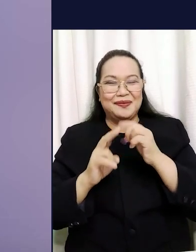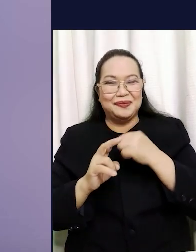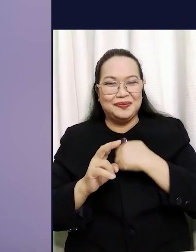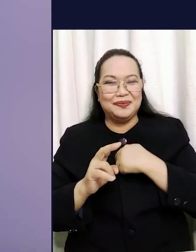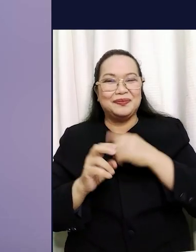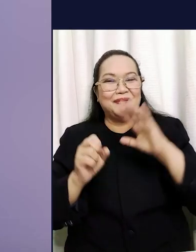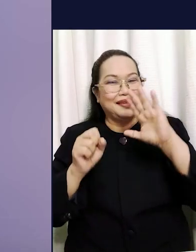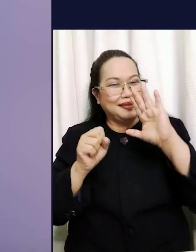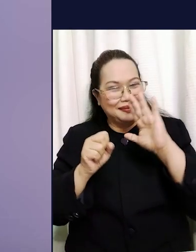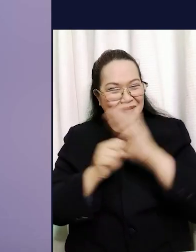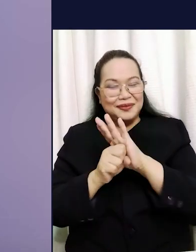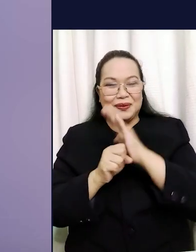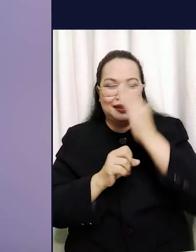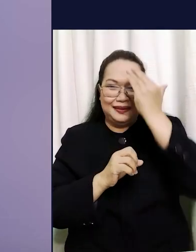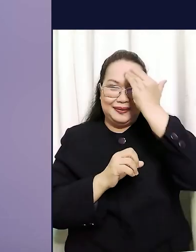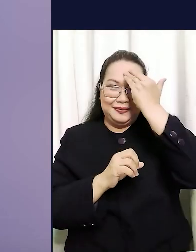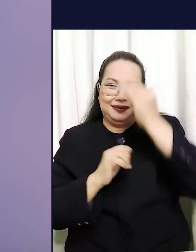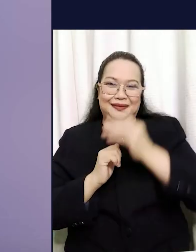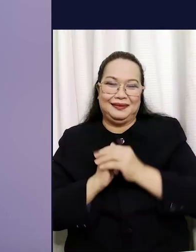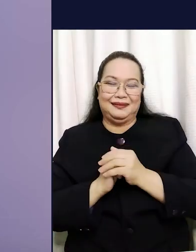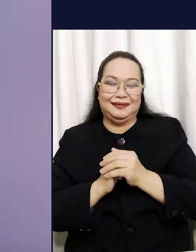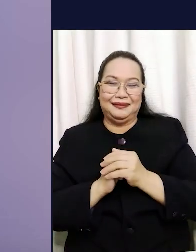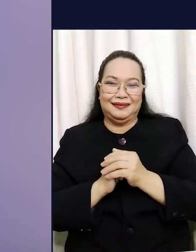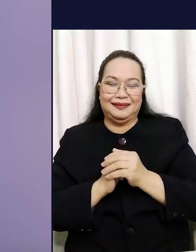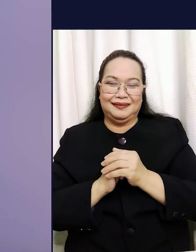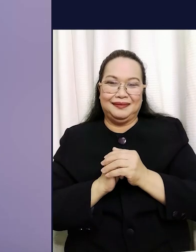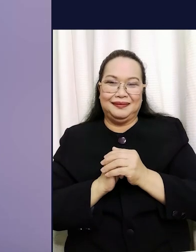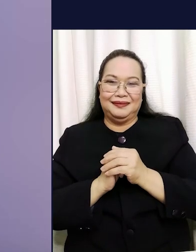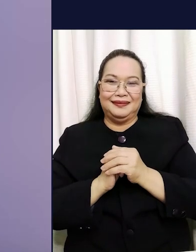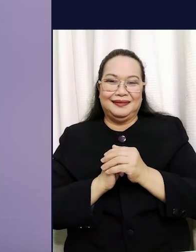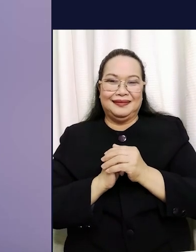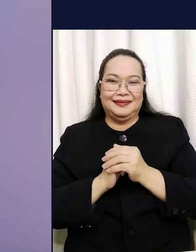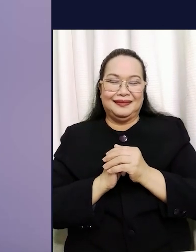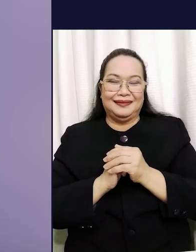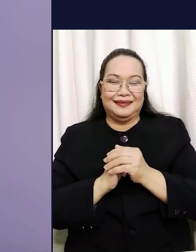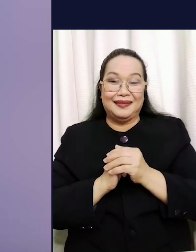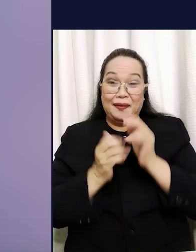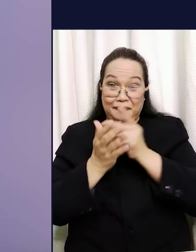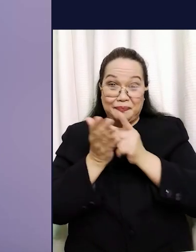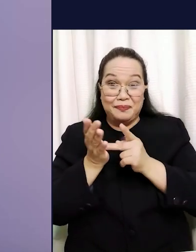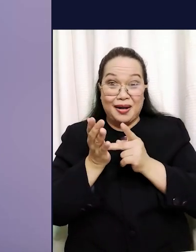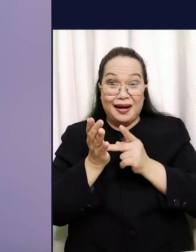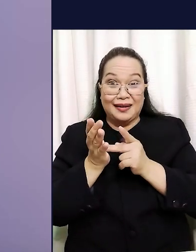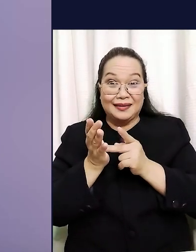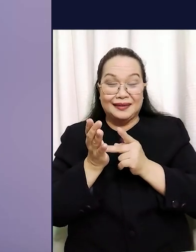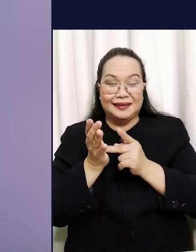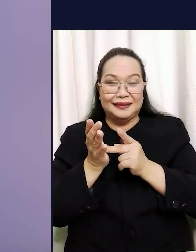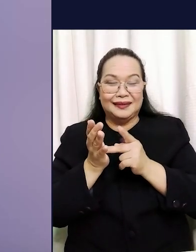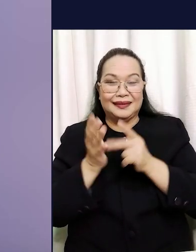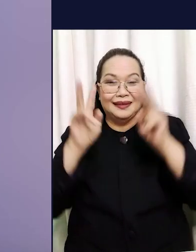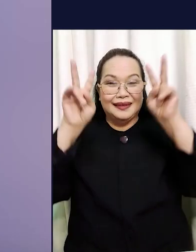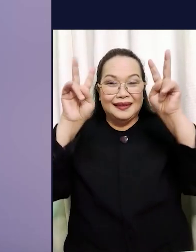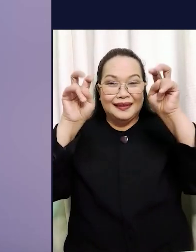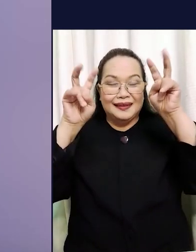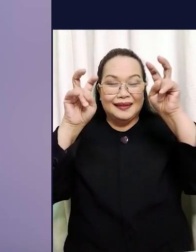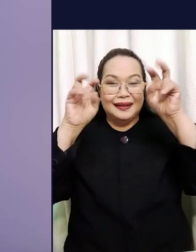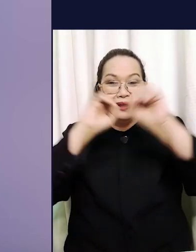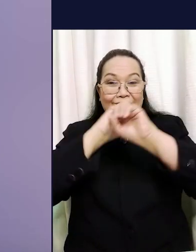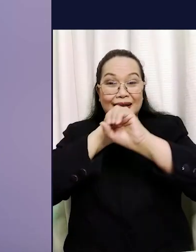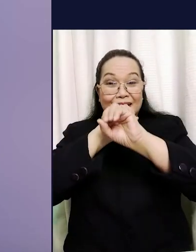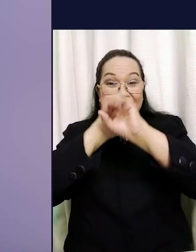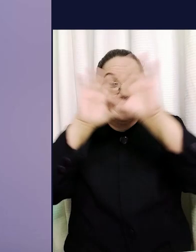Now I know in part, then I shall know fully, even as I have been